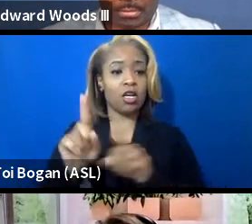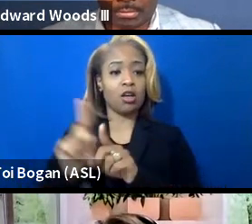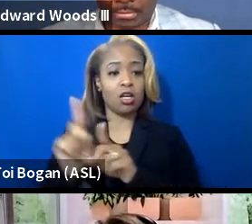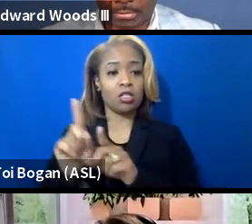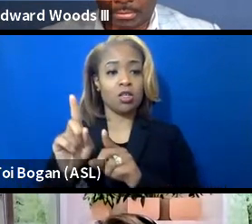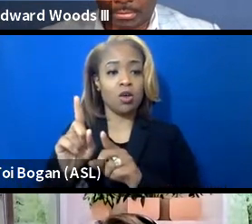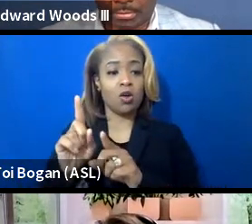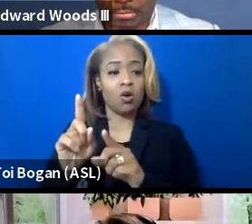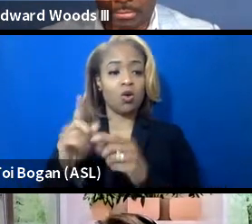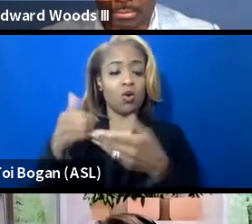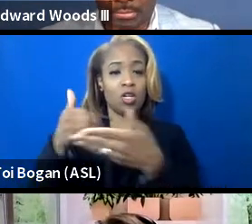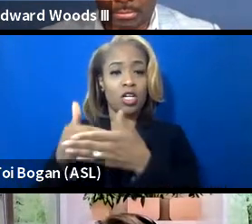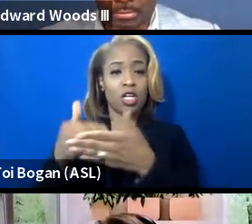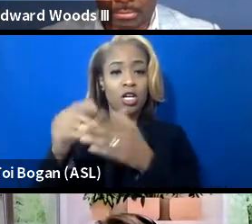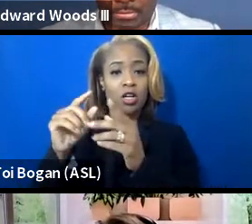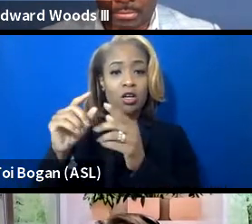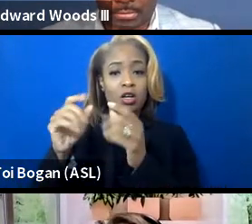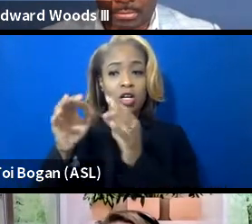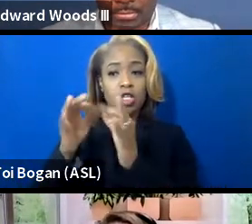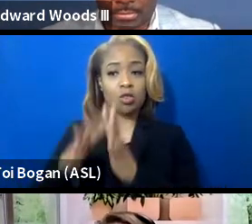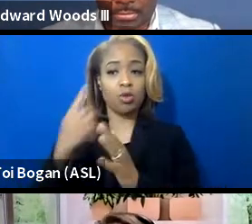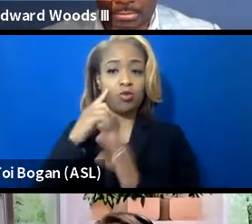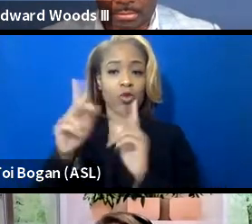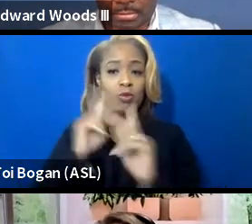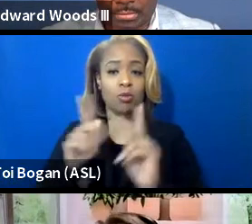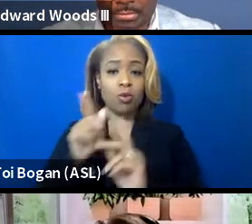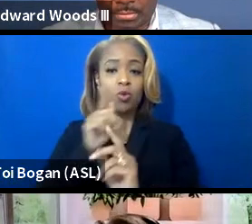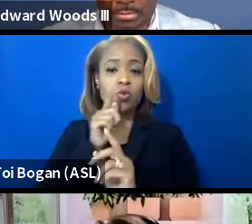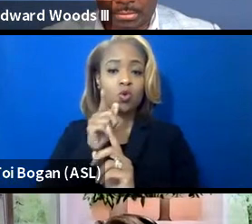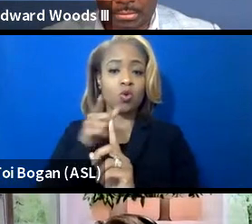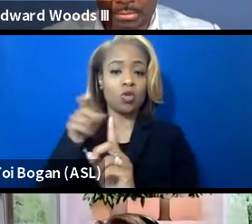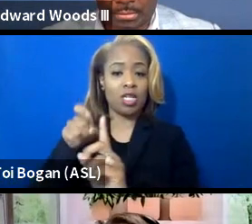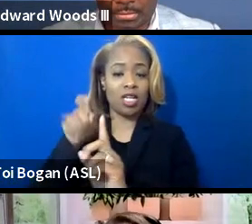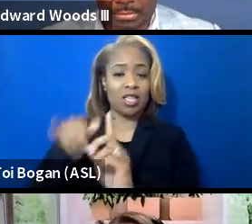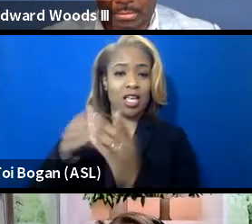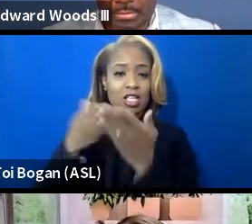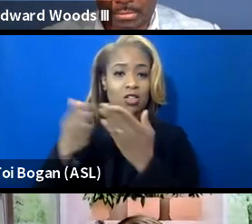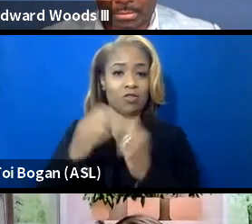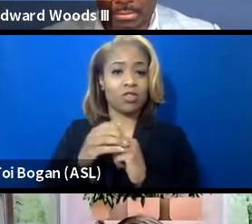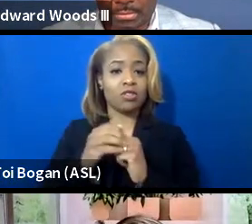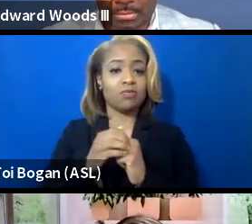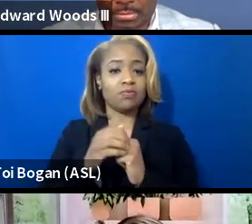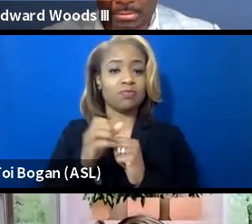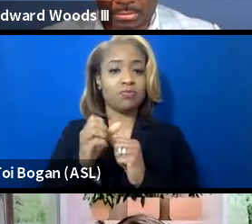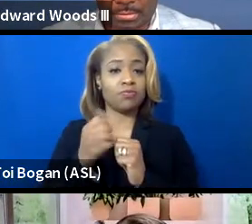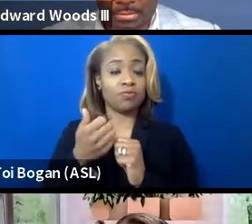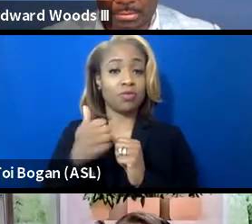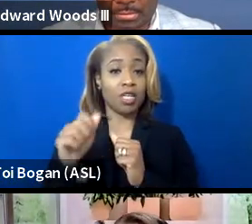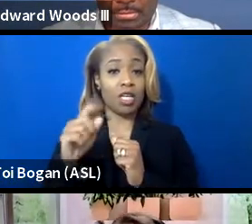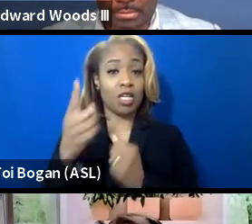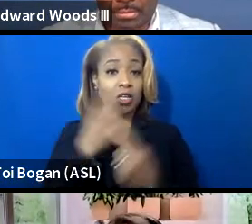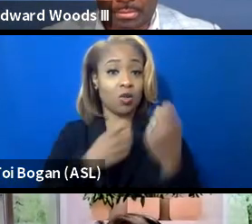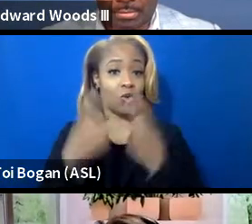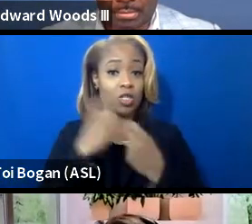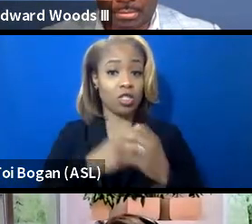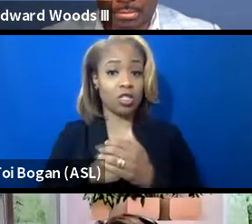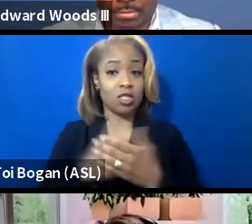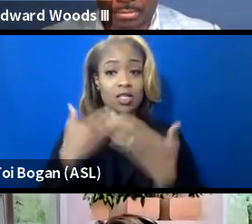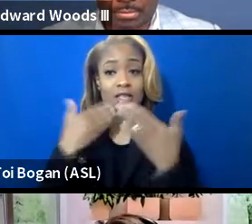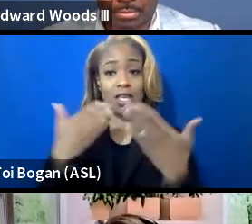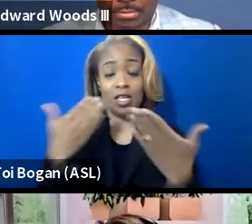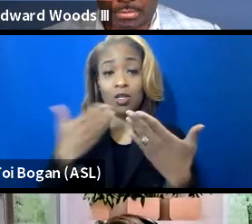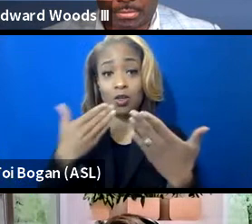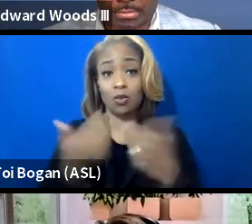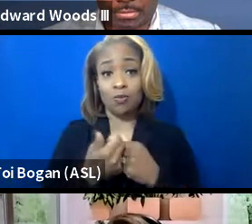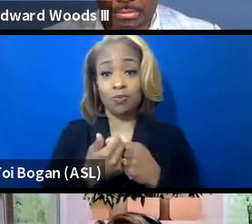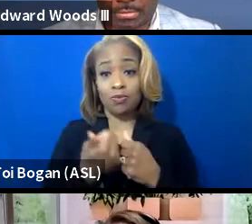for the individuals who are in need of that service as well. And I can respond to any questions, Madam Chair. Thank you. So any